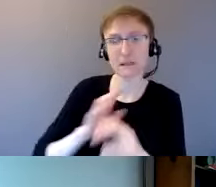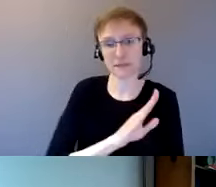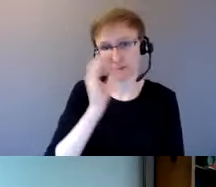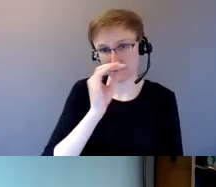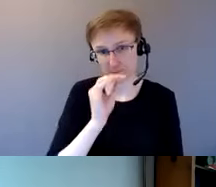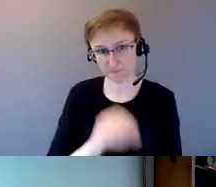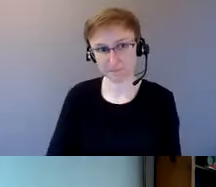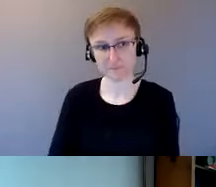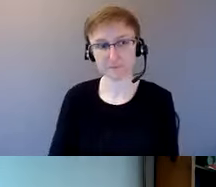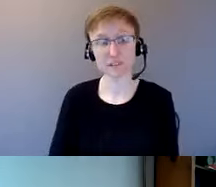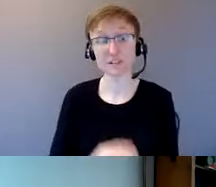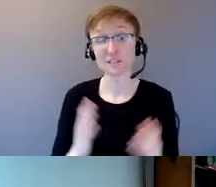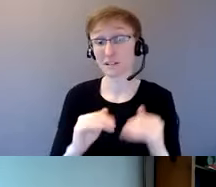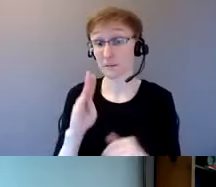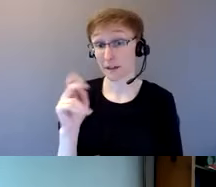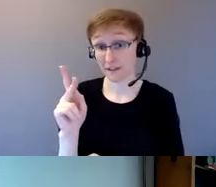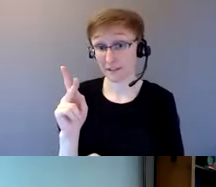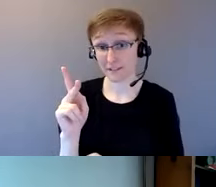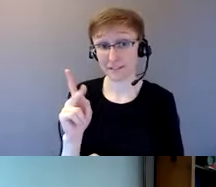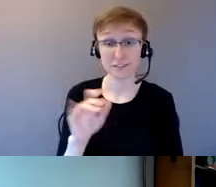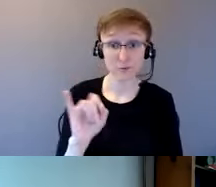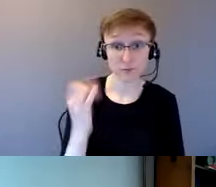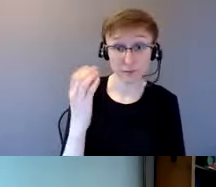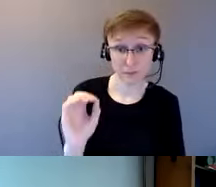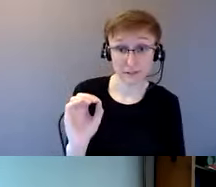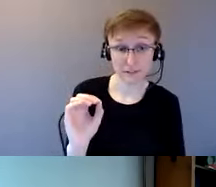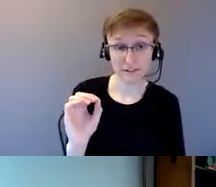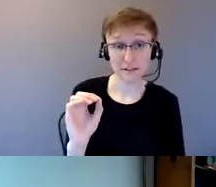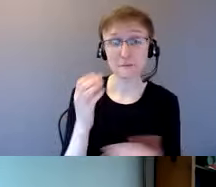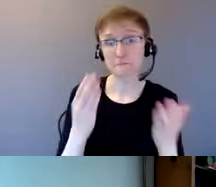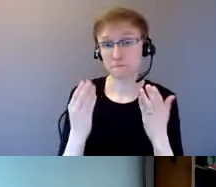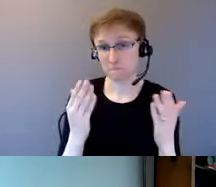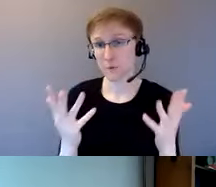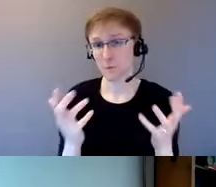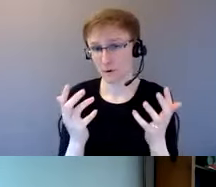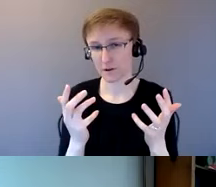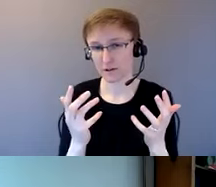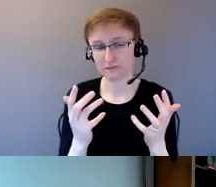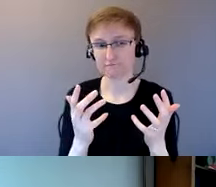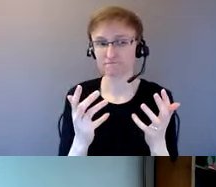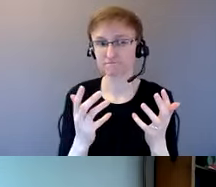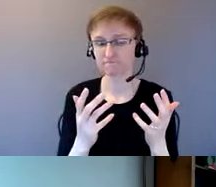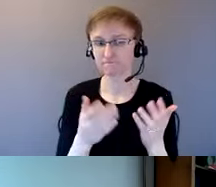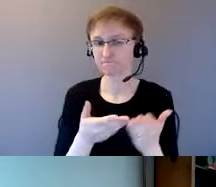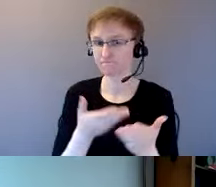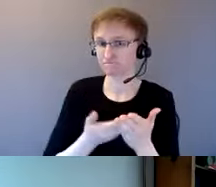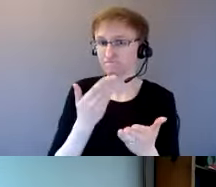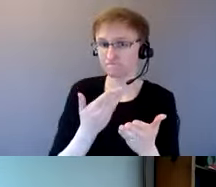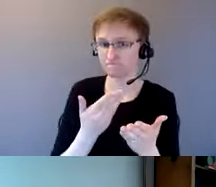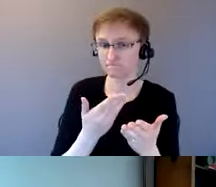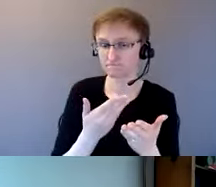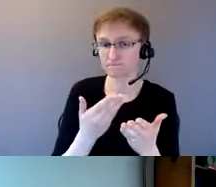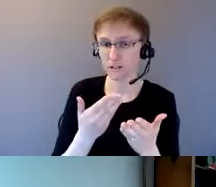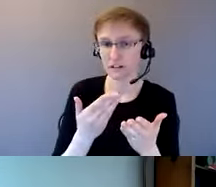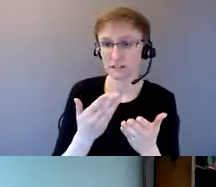diligence, sometimes banks or insurance companies will want some kind of assurance that this client